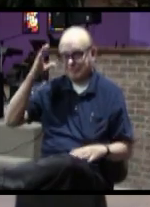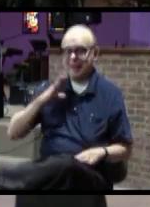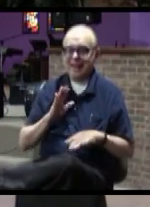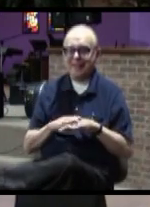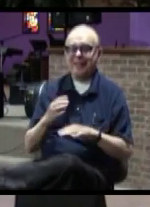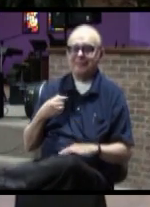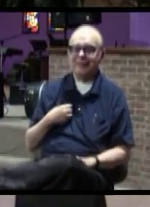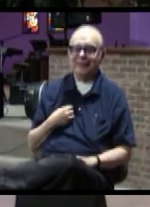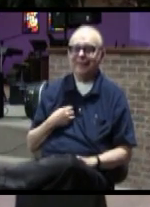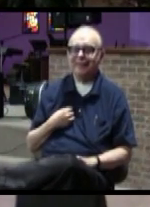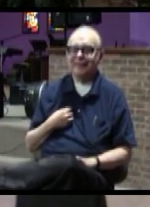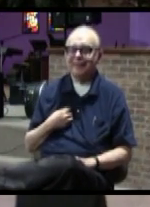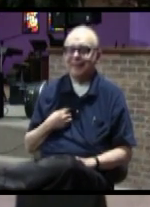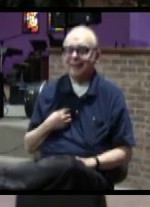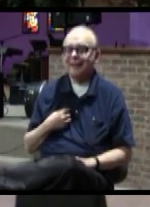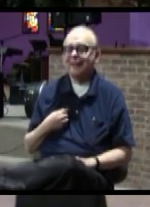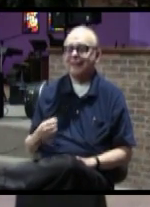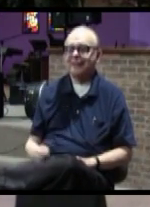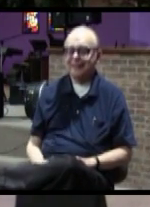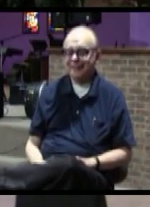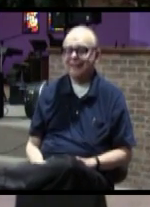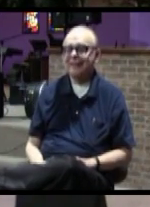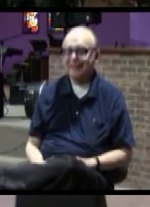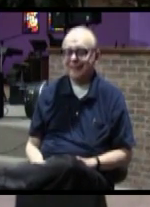He's a bigger target than I am.